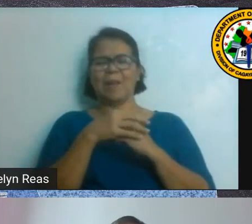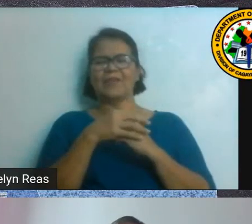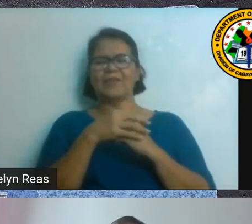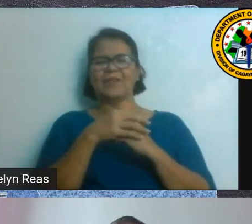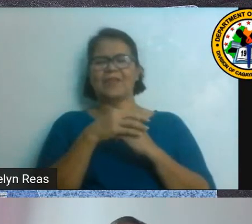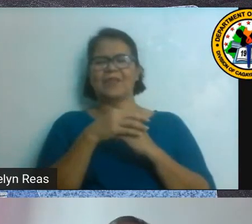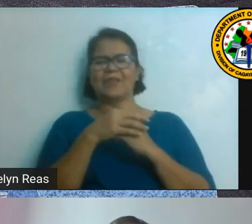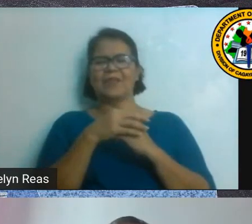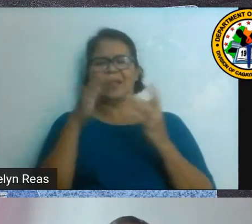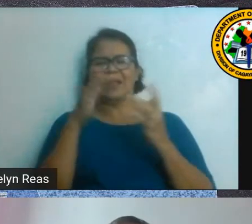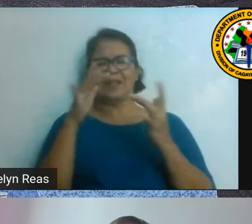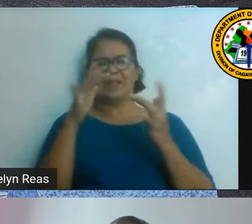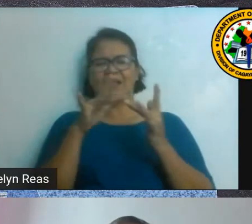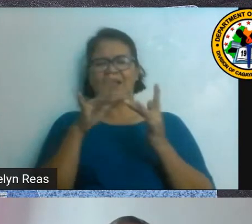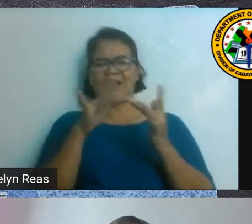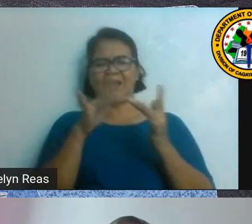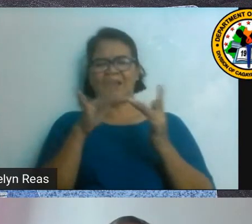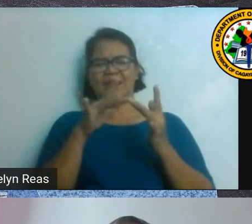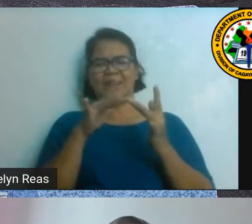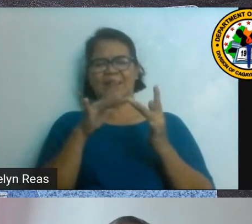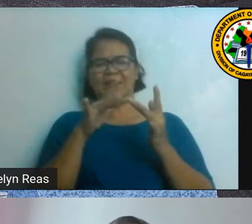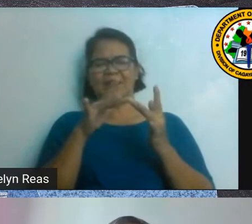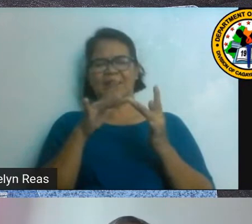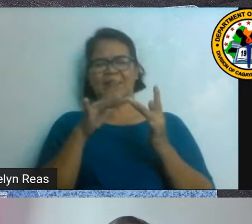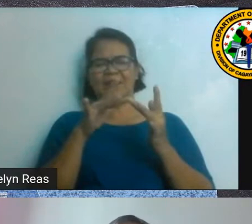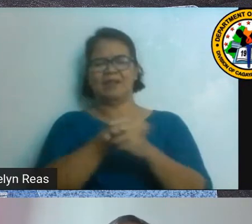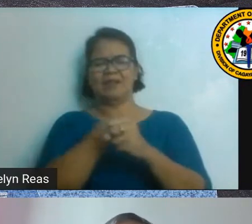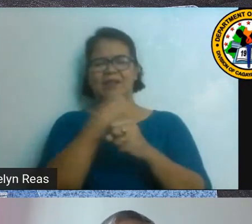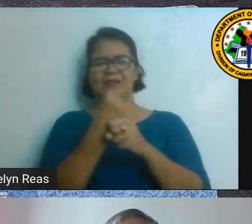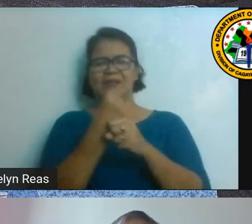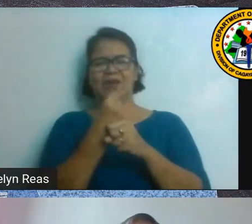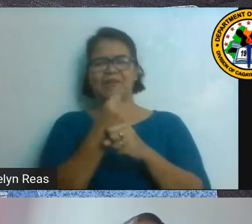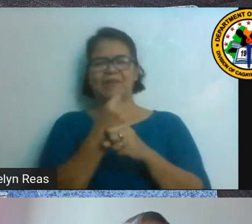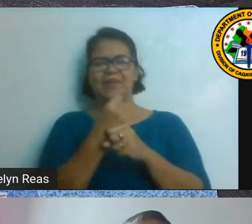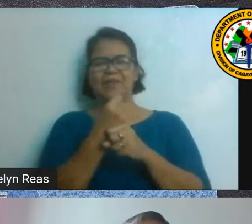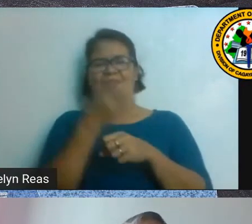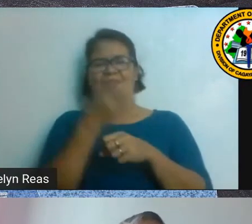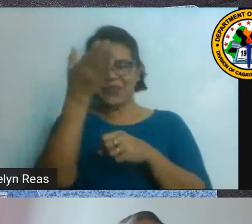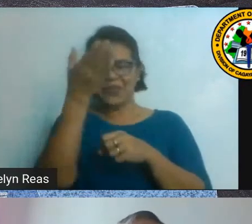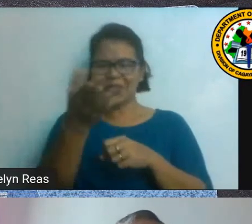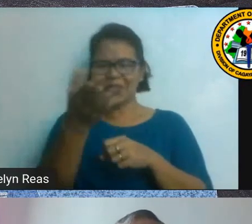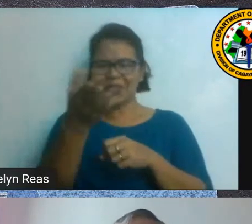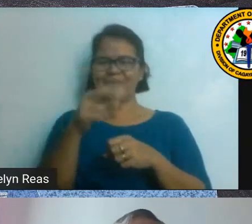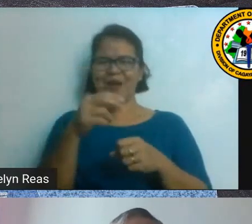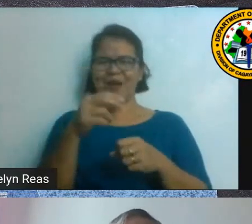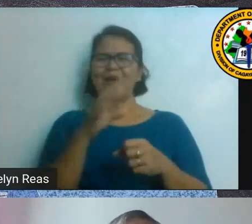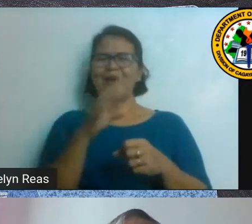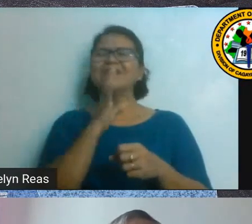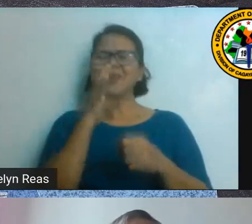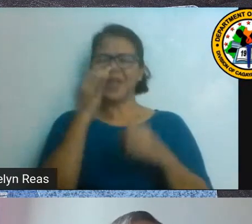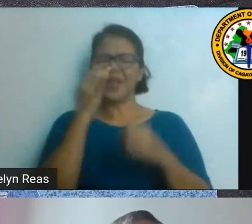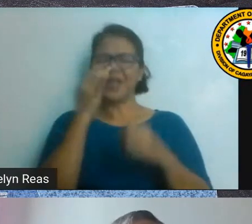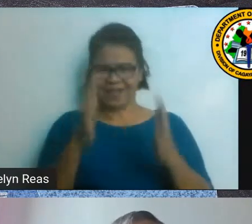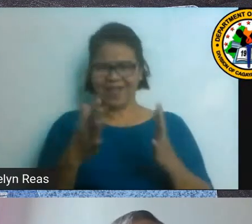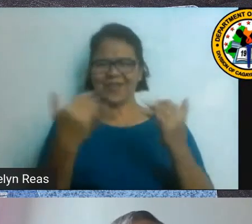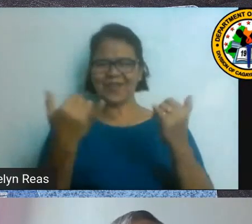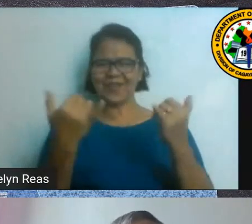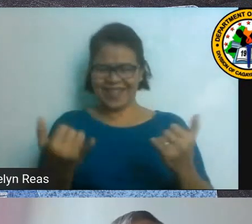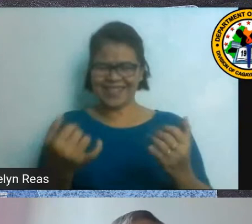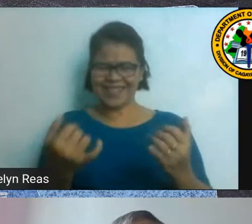strong. Kasi po, kayo ang aming speaker for this session. Maraming salamat. You have a very good regional